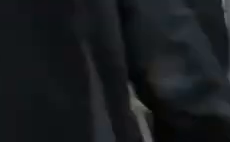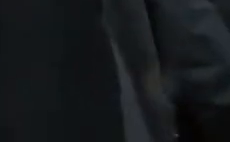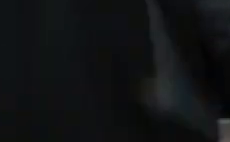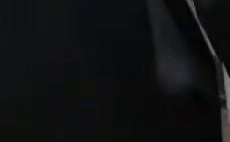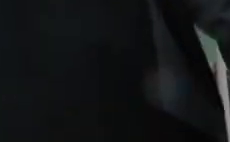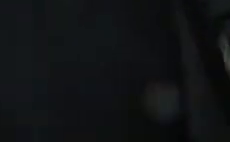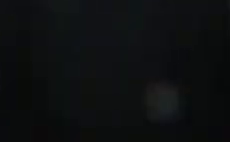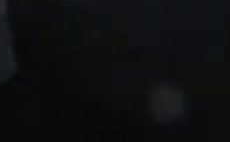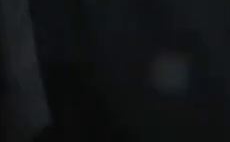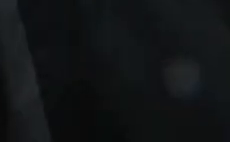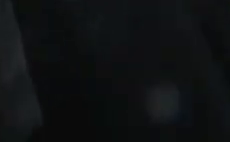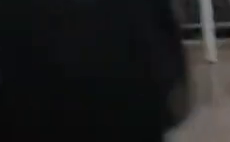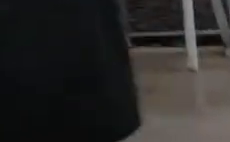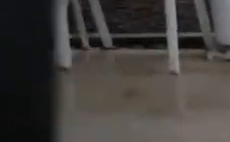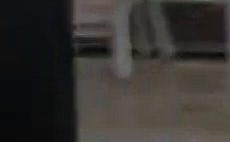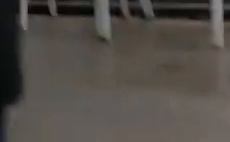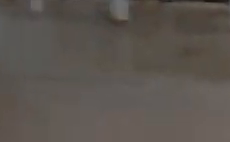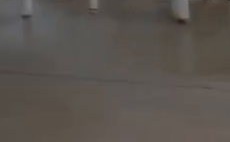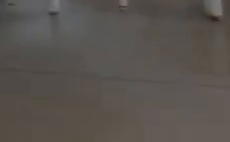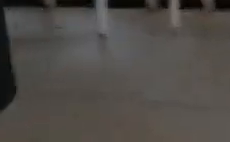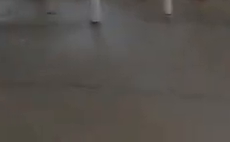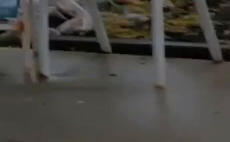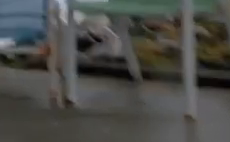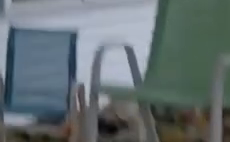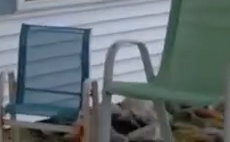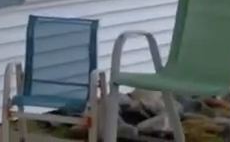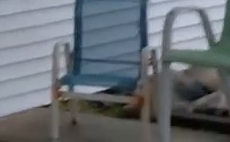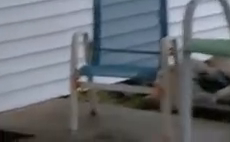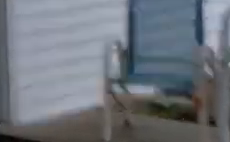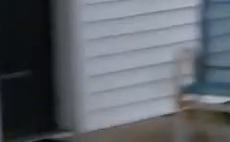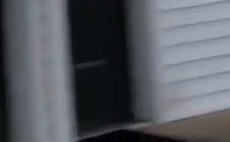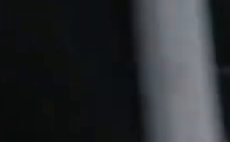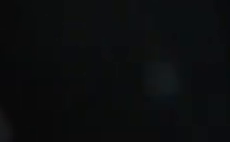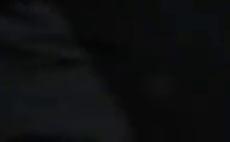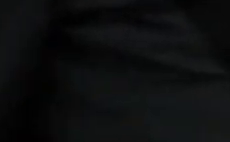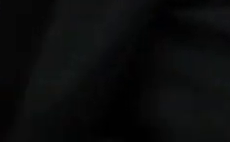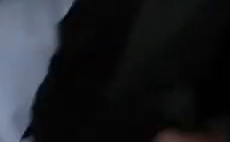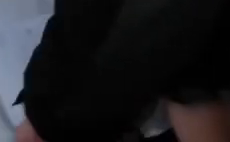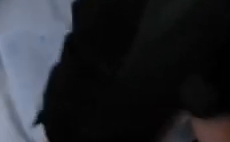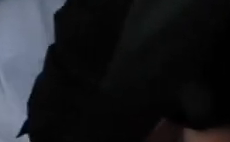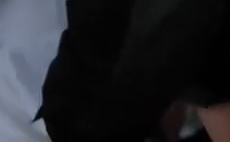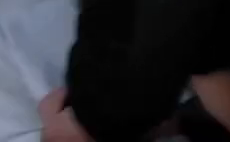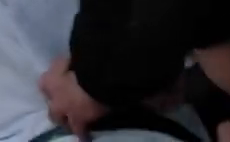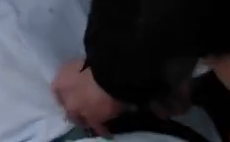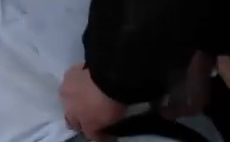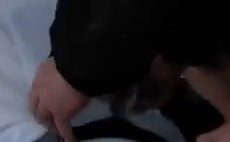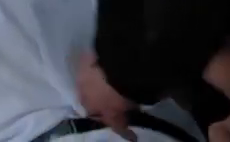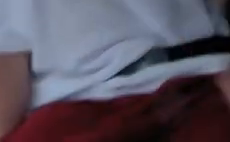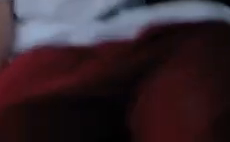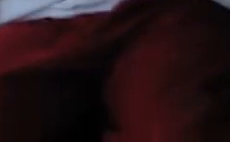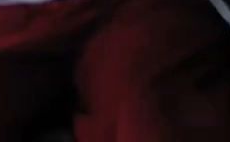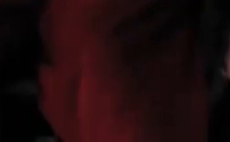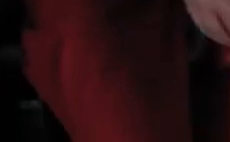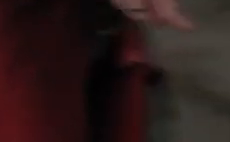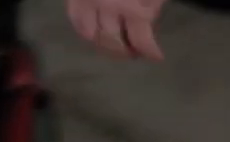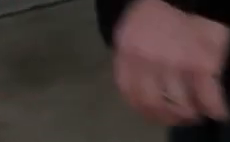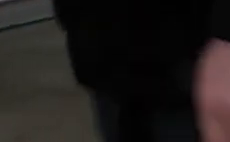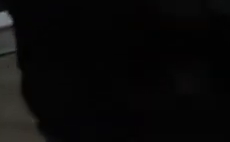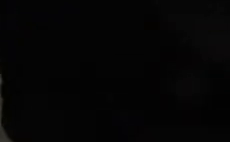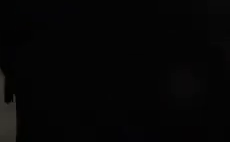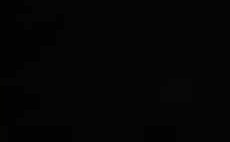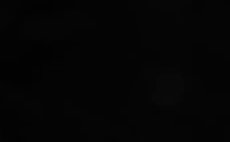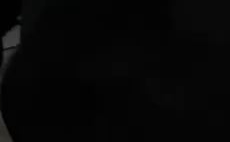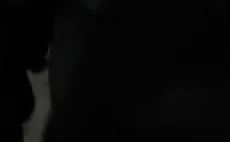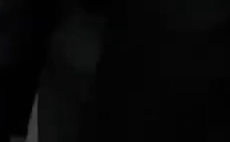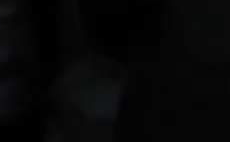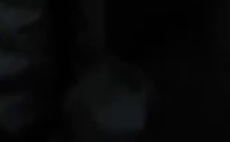How you doing, buddy? No! All right, is that good? All right, you got it,